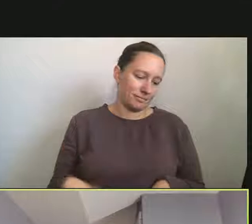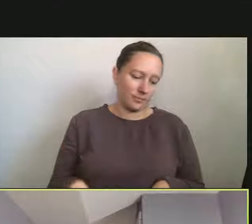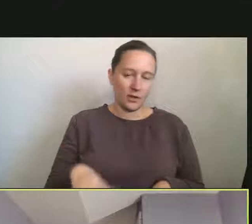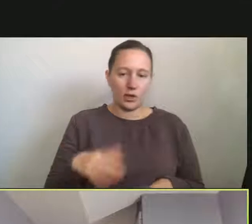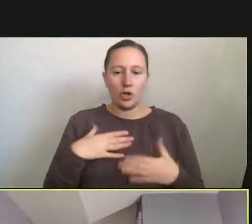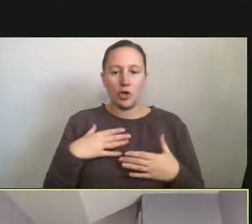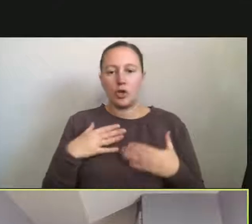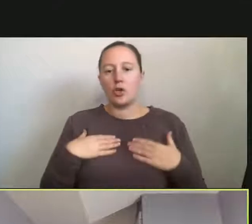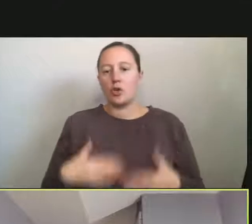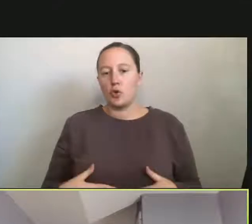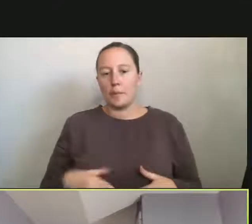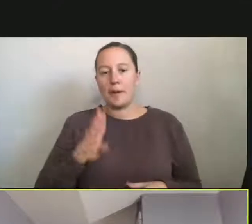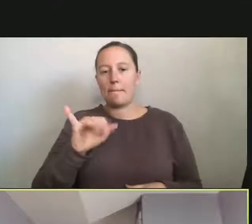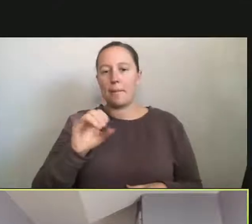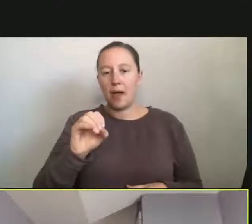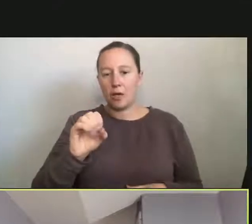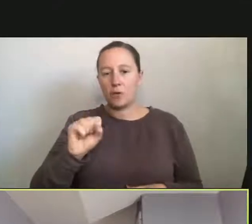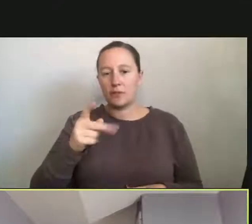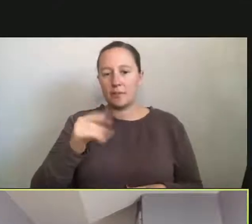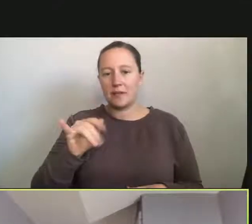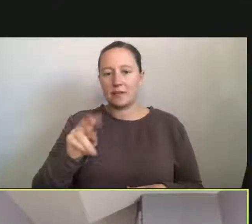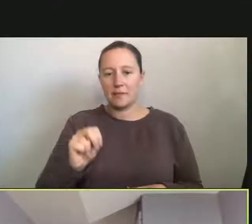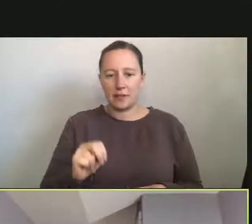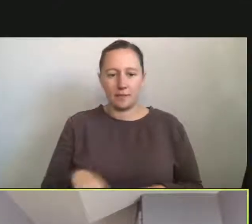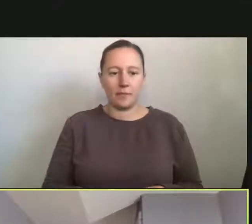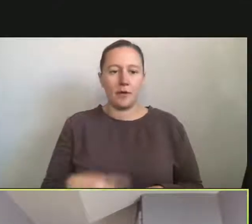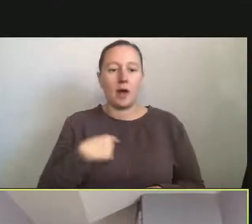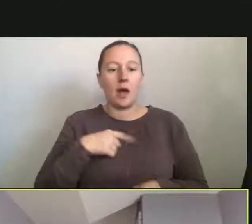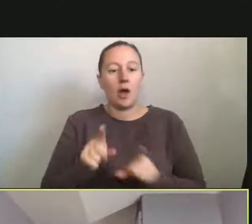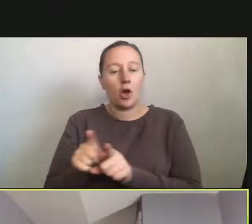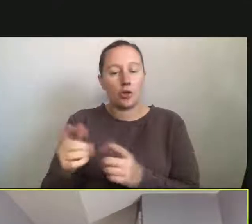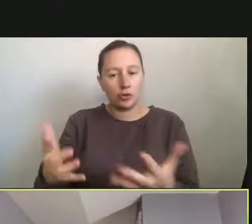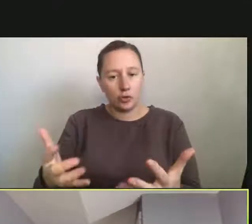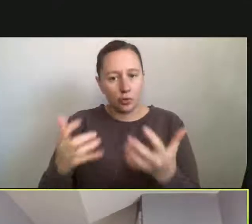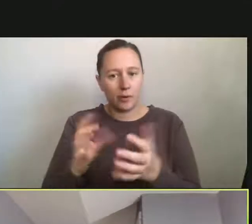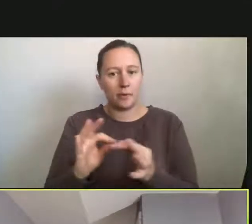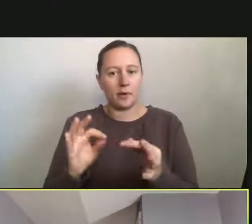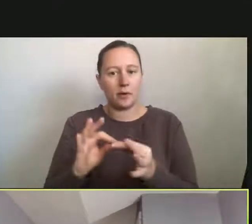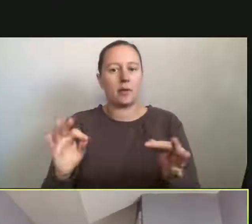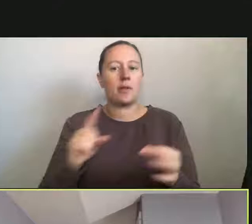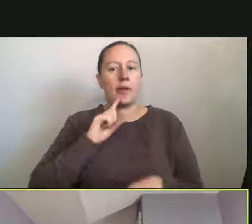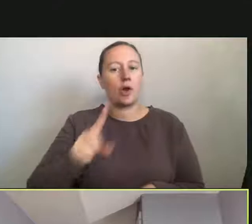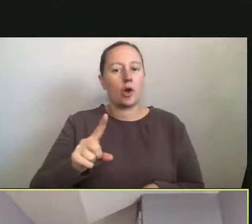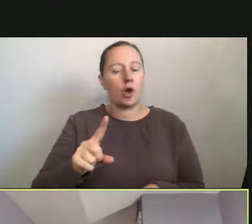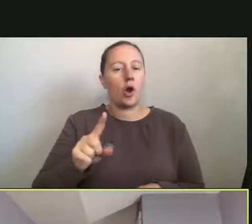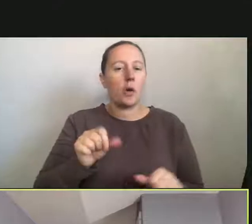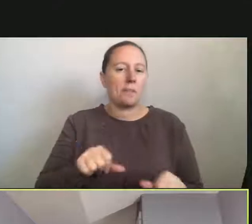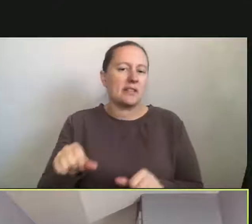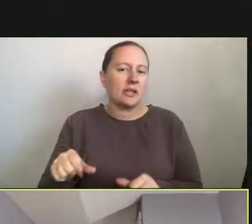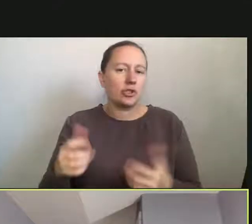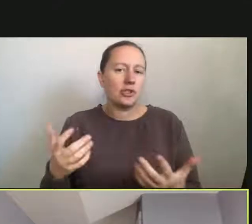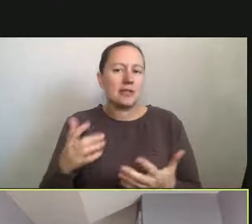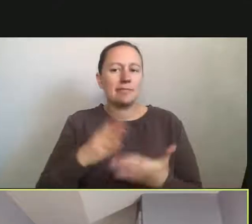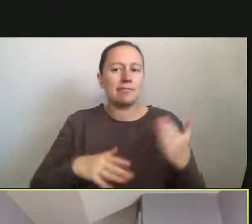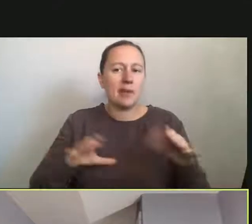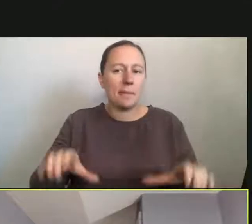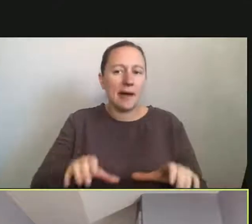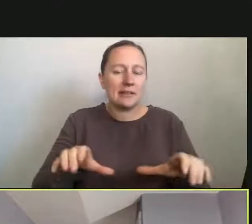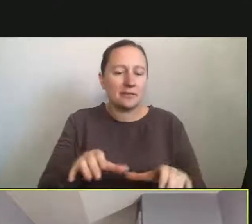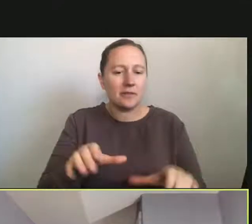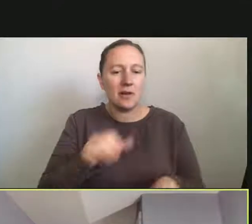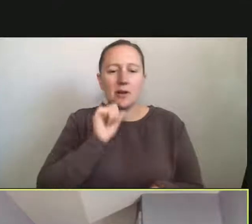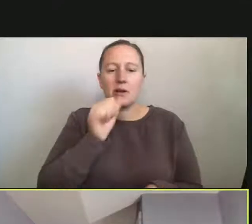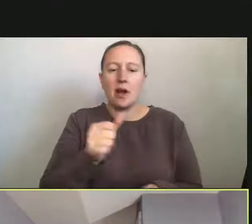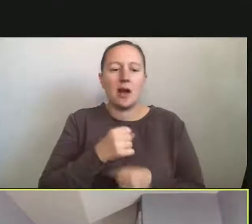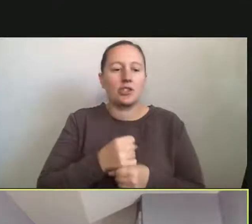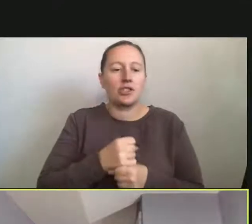human biospecimens, for example. And I also want to point out that there are, potentially certain activities that do not